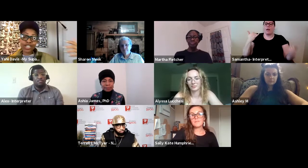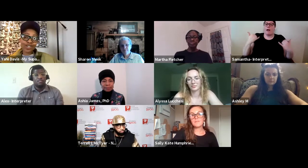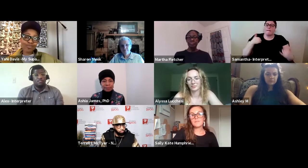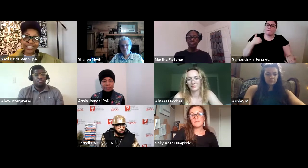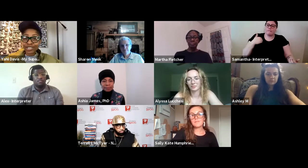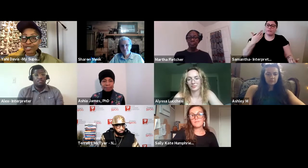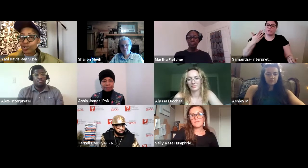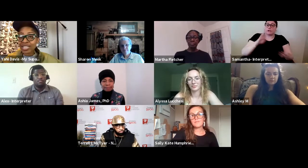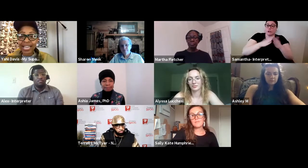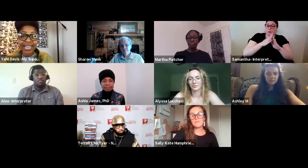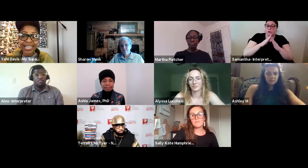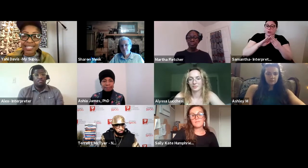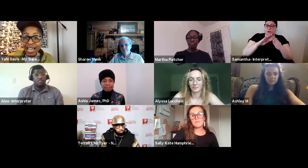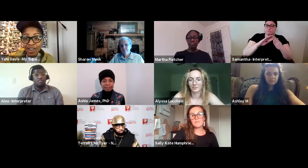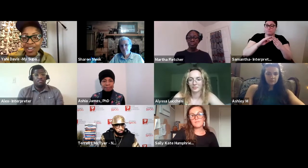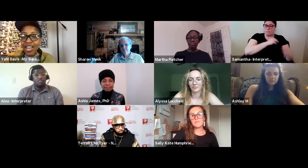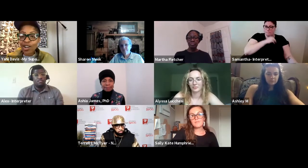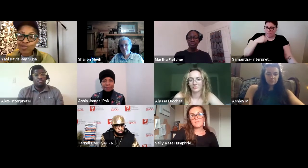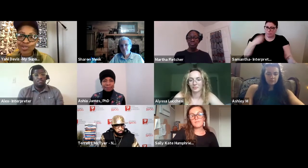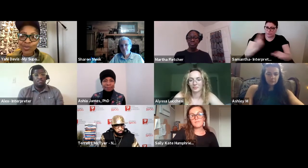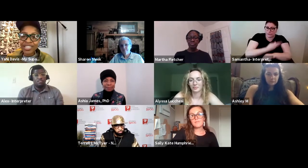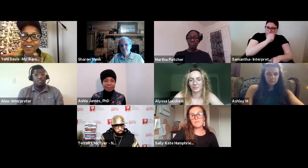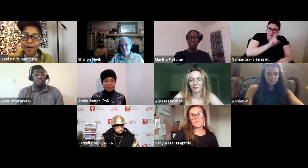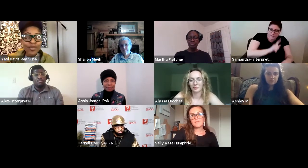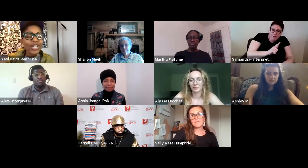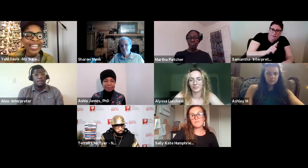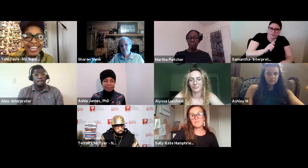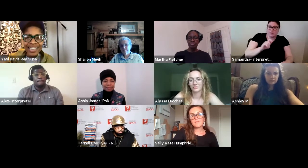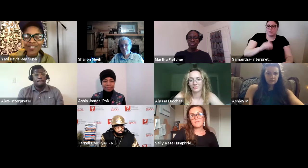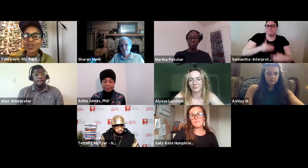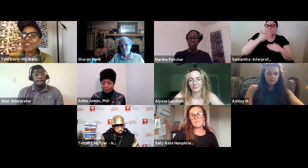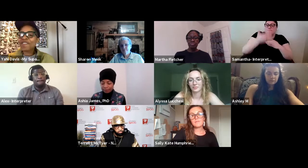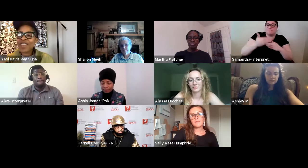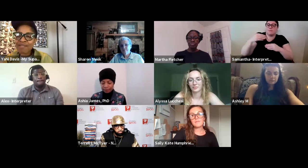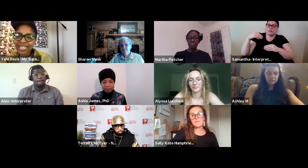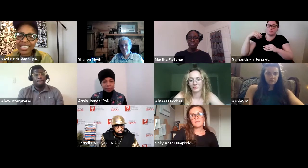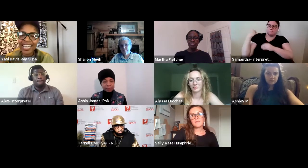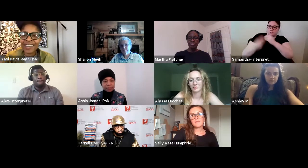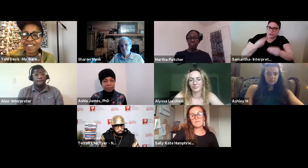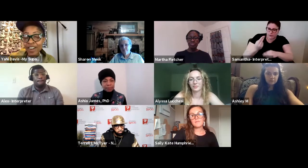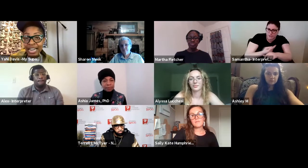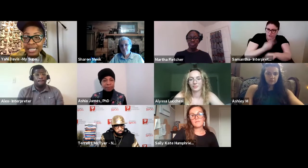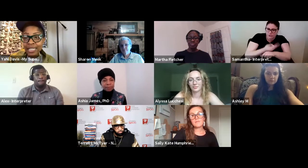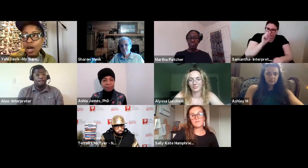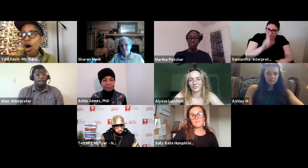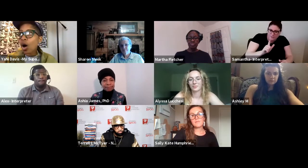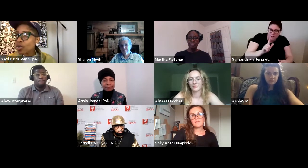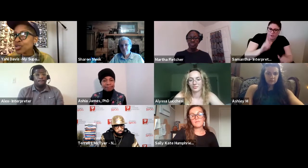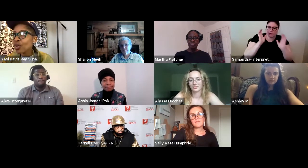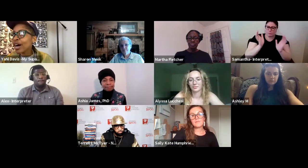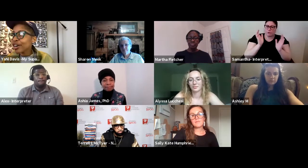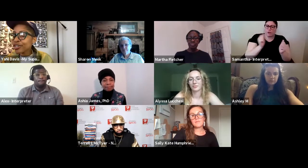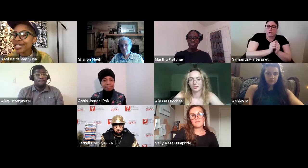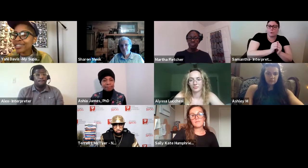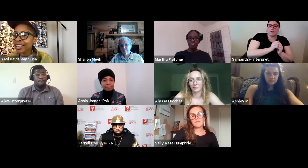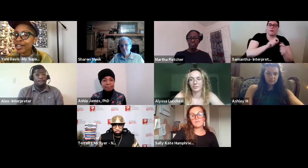next generation using ASL, communicating with their family and their friends.